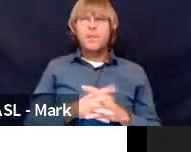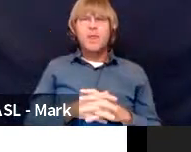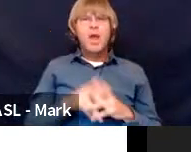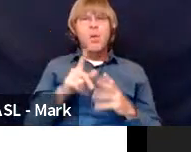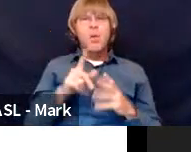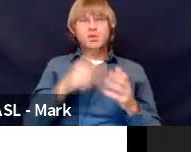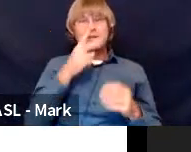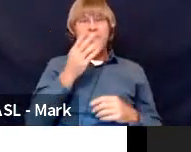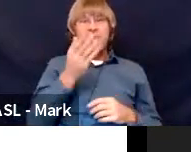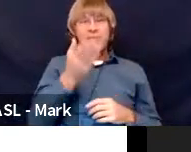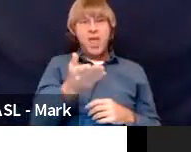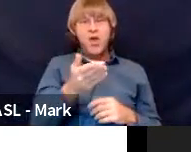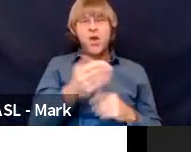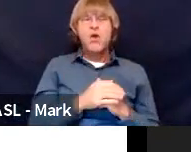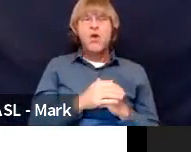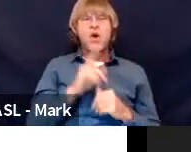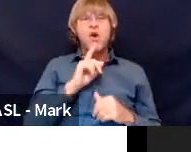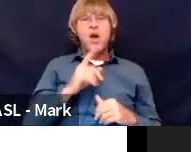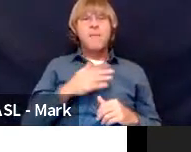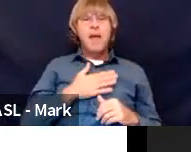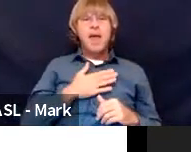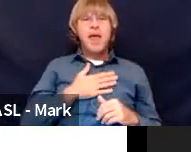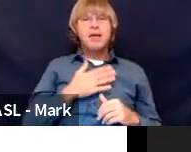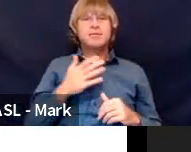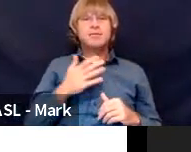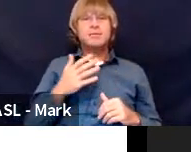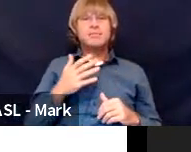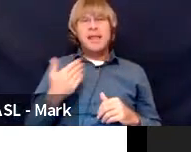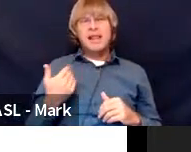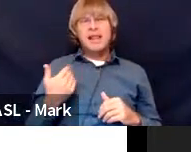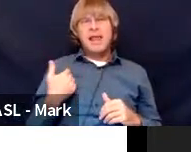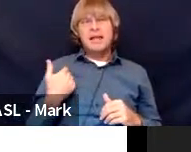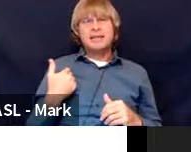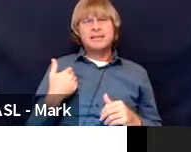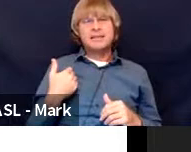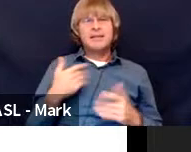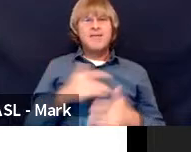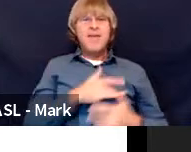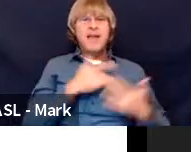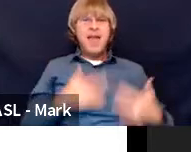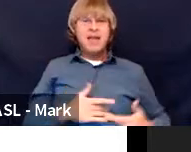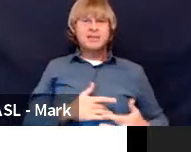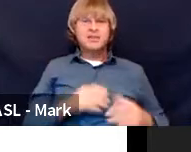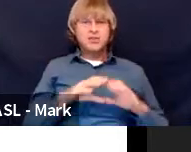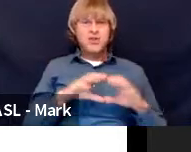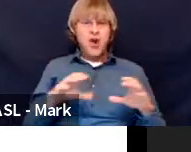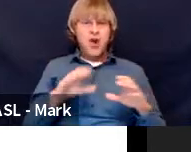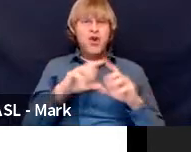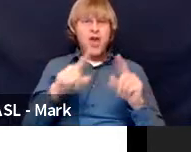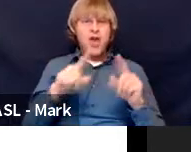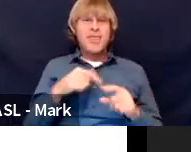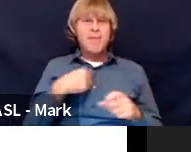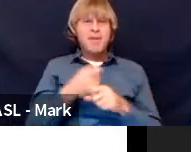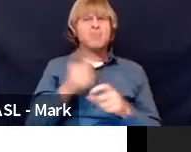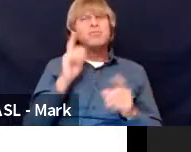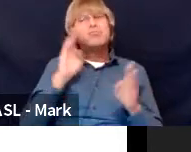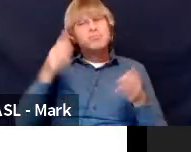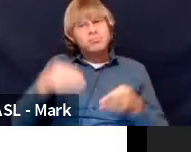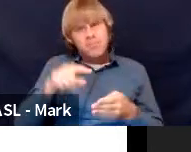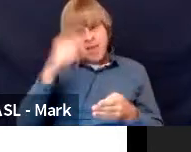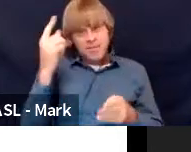What you're seeing here are my latest Valentine's cards that I made, again, centering Black